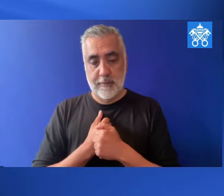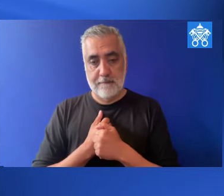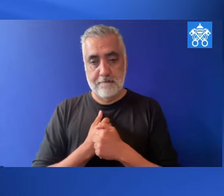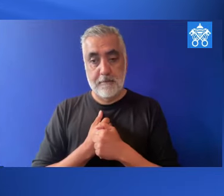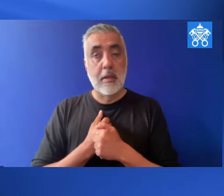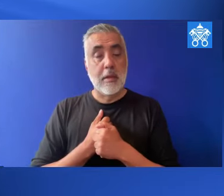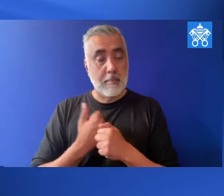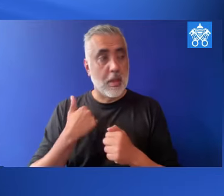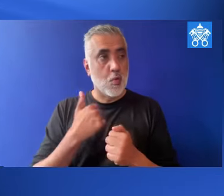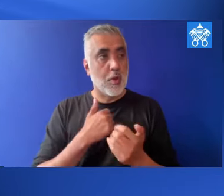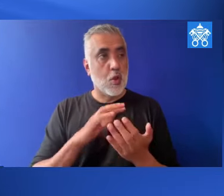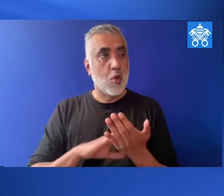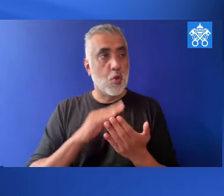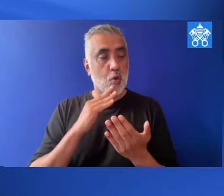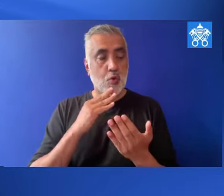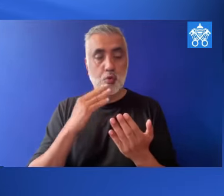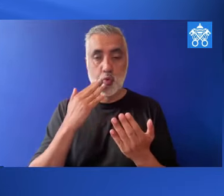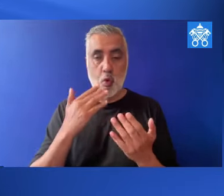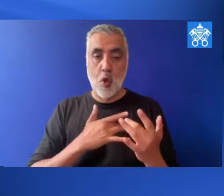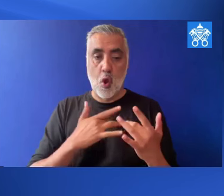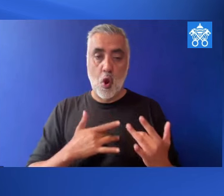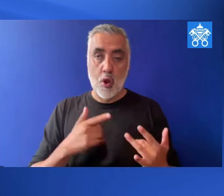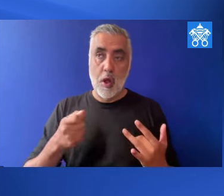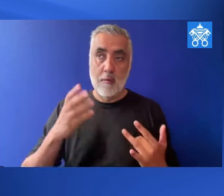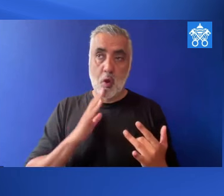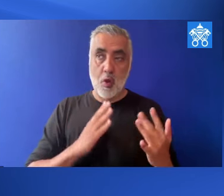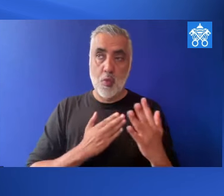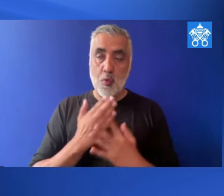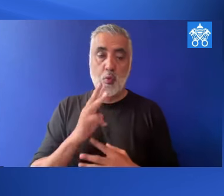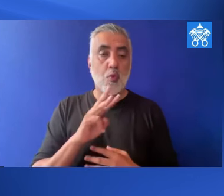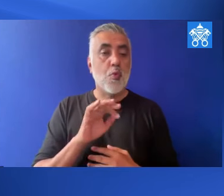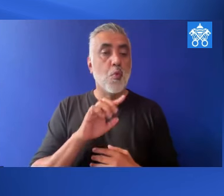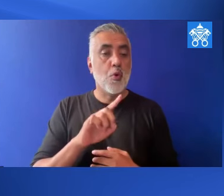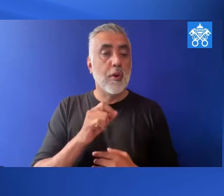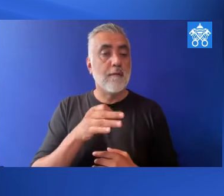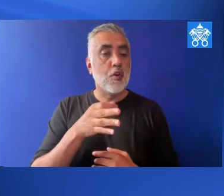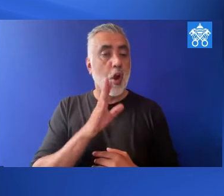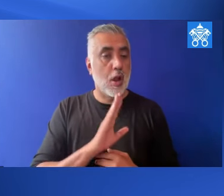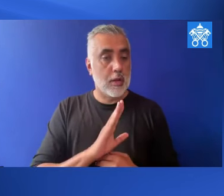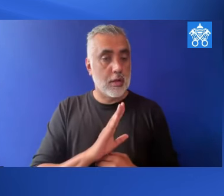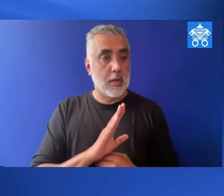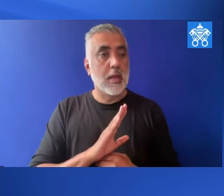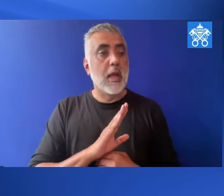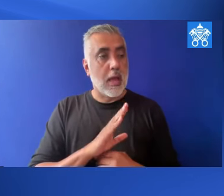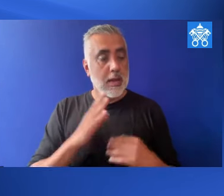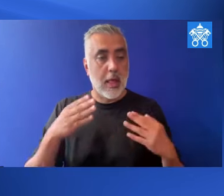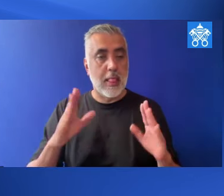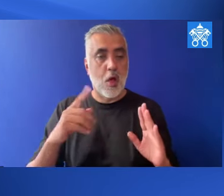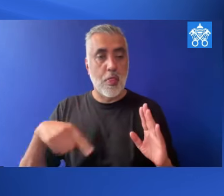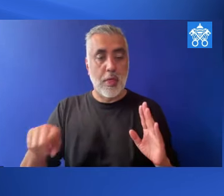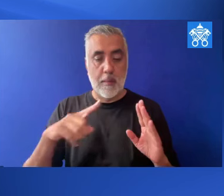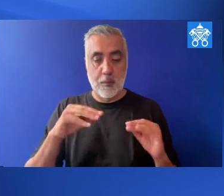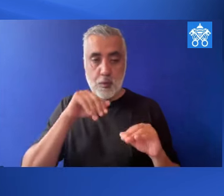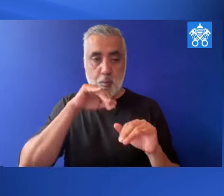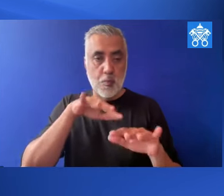we learn to know the heart of God through the words of God and allow them to breathe